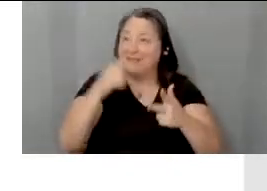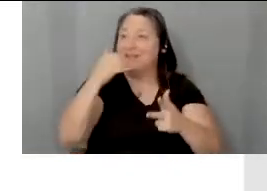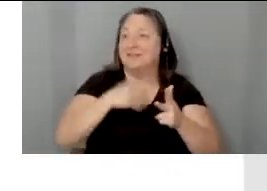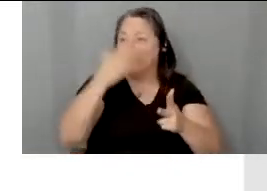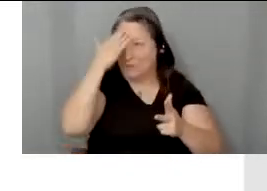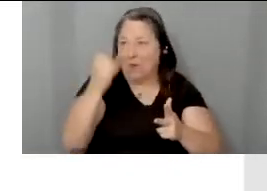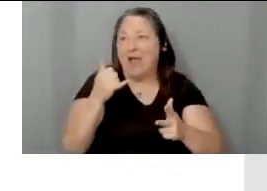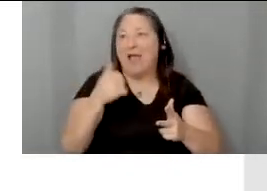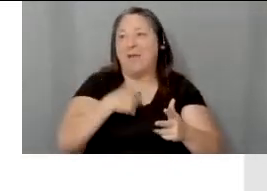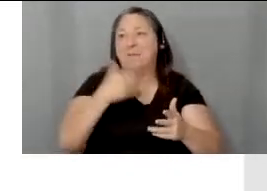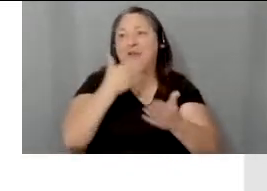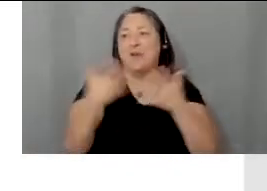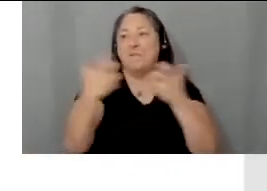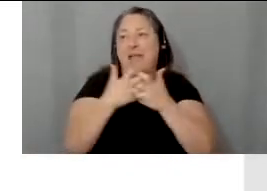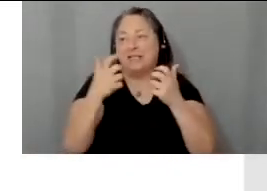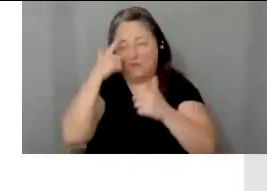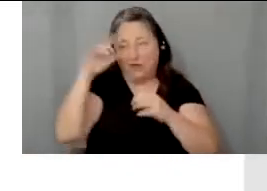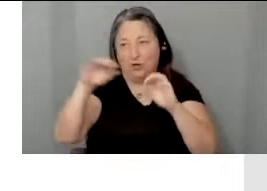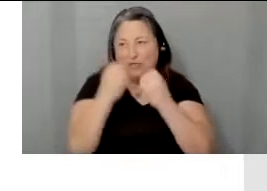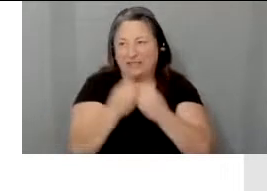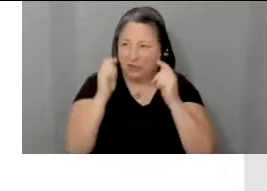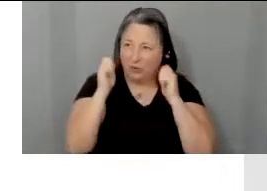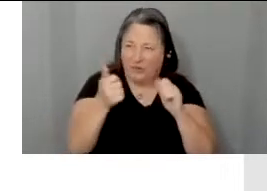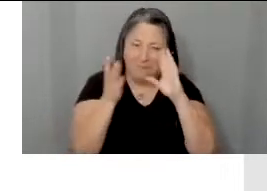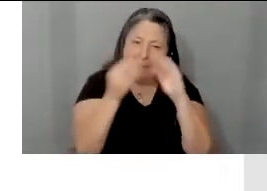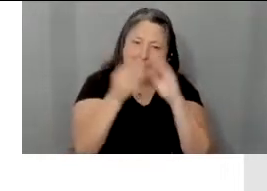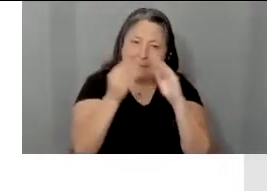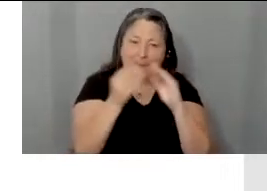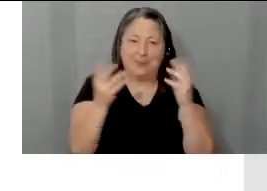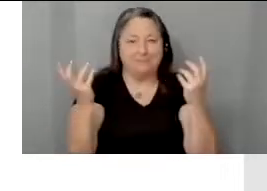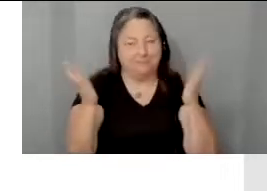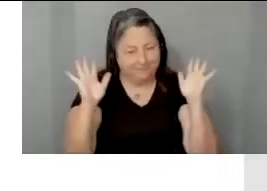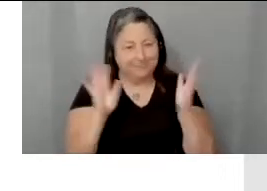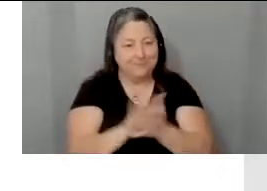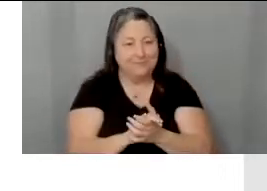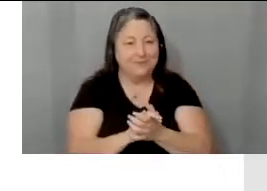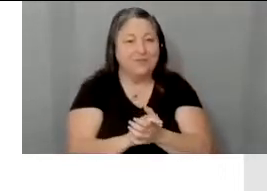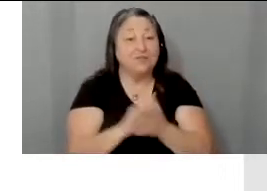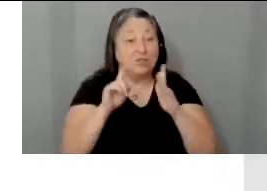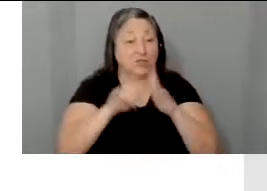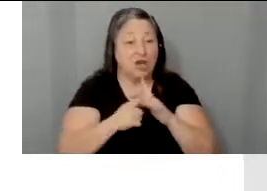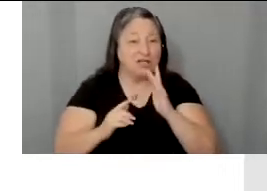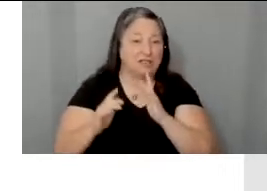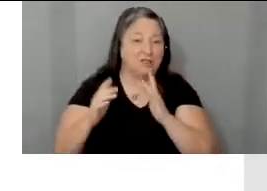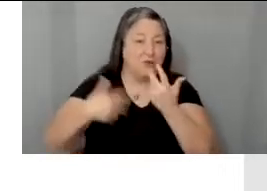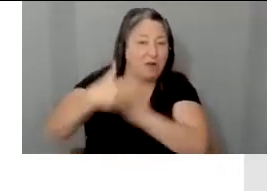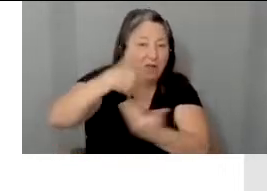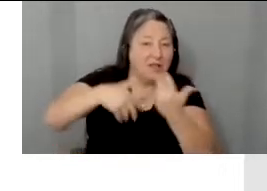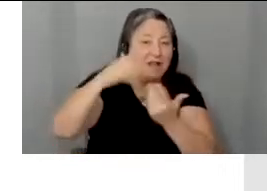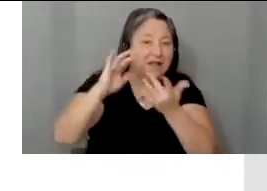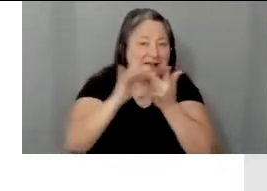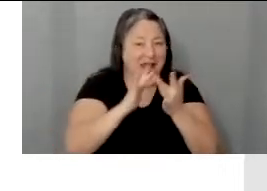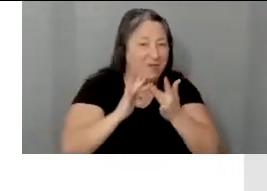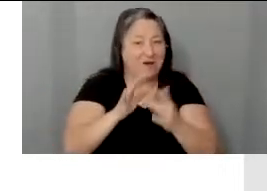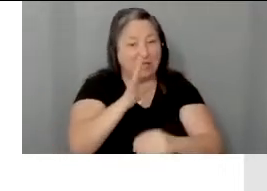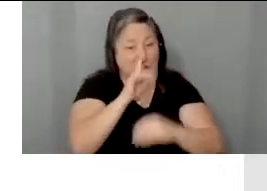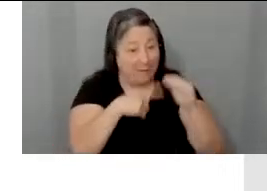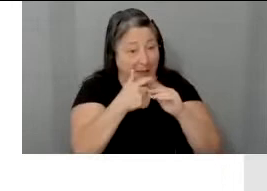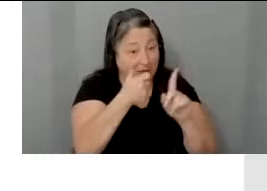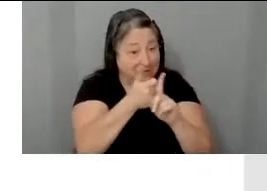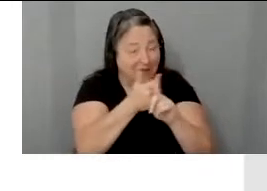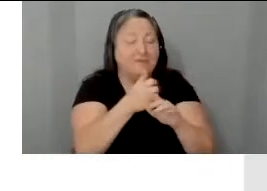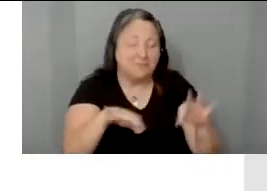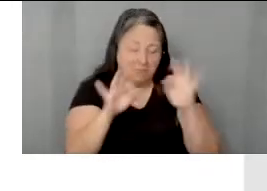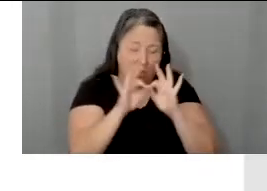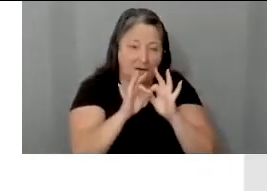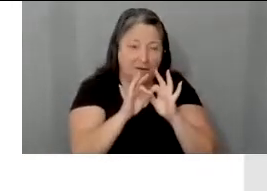your organization. So really starting to network and talk about yourself is an important piece. I will say we've kind of,